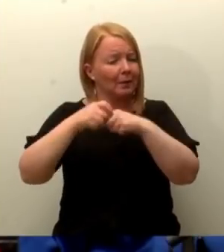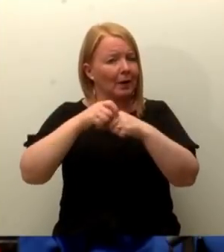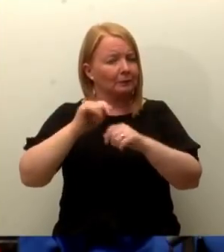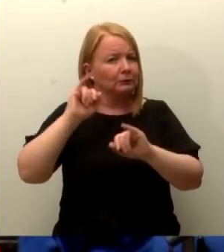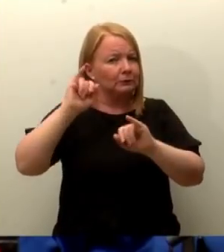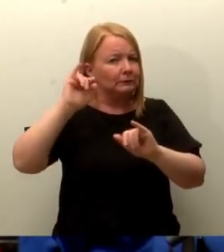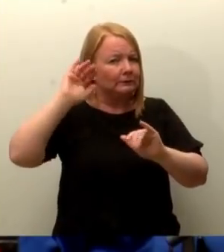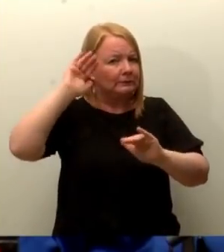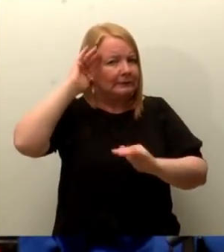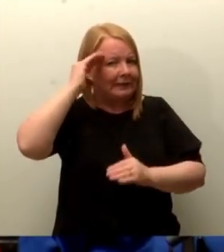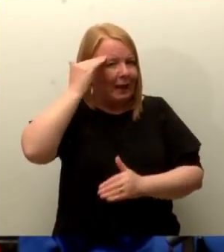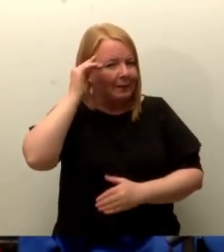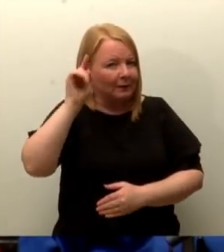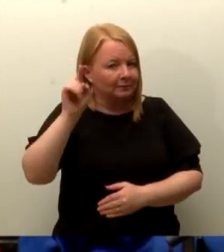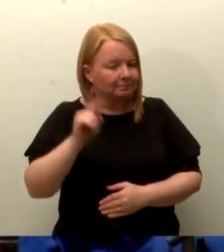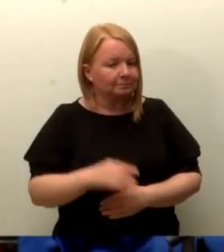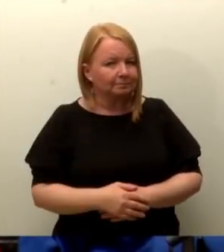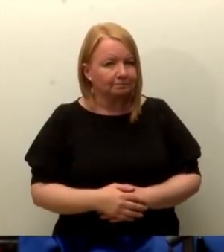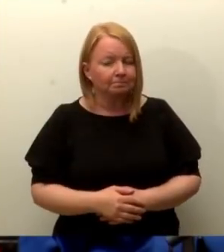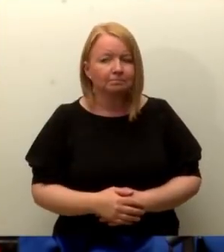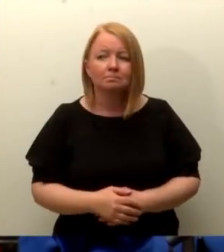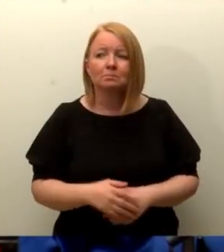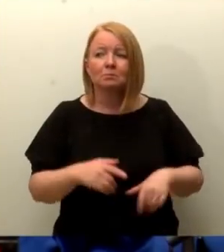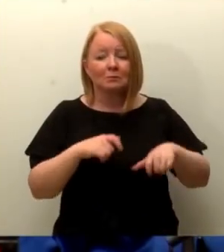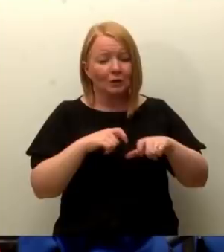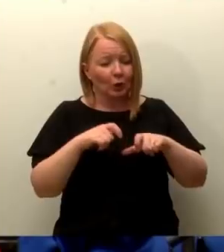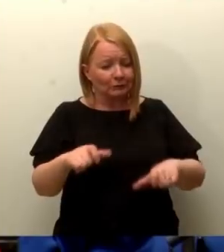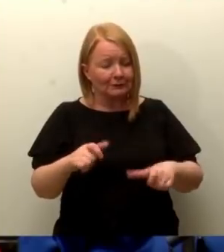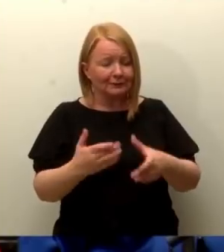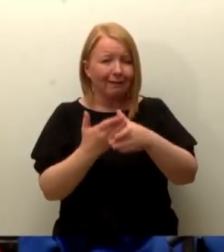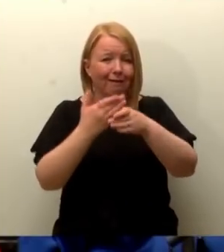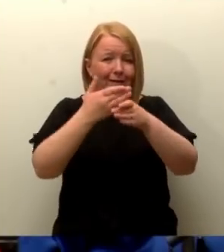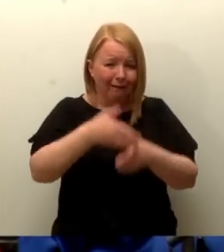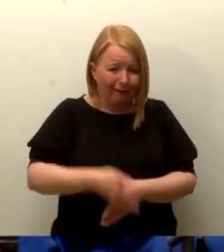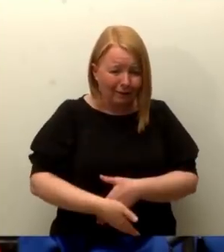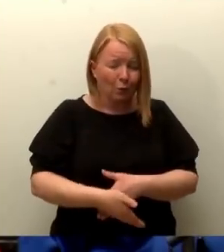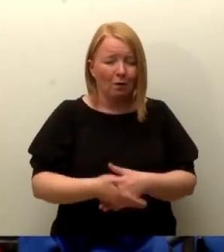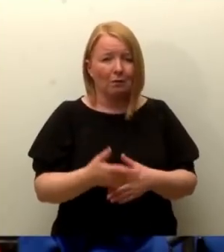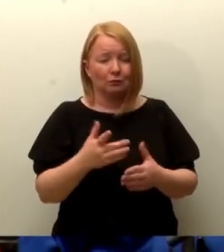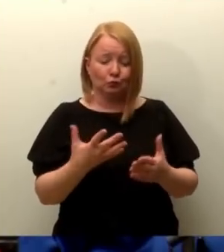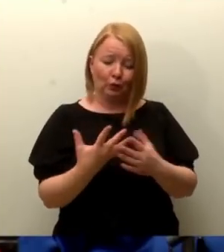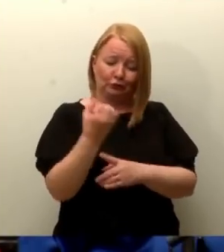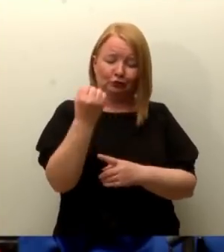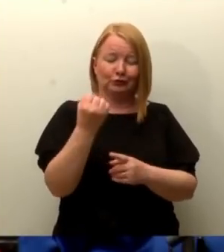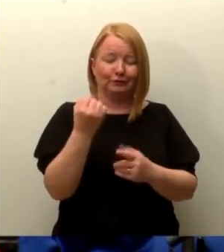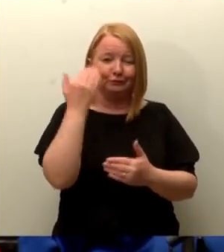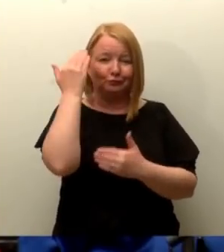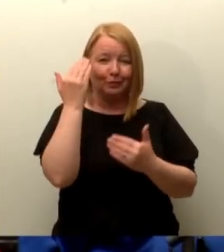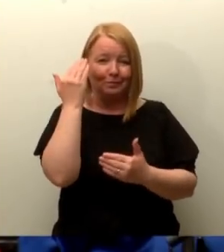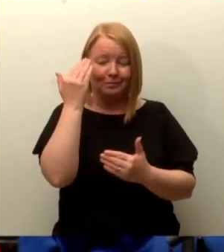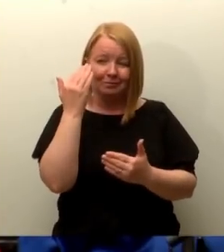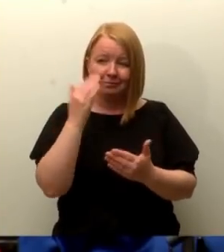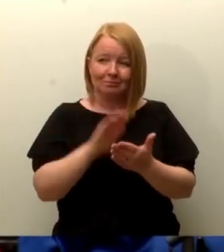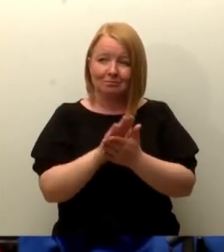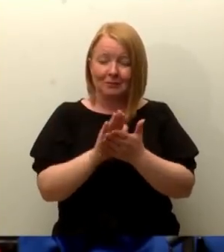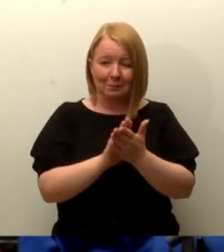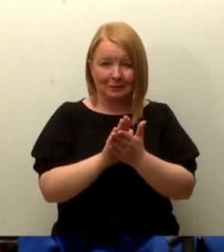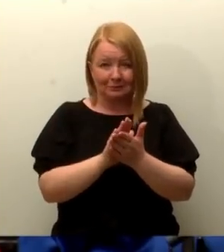nightmares. Apply consistency, discipline, and hard work to achieve your dreams. Low aim is a